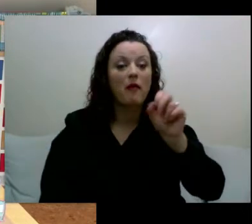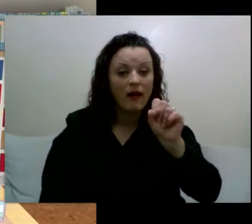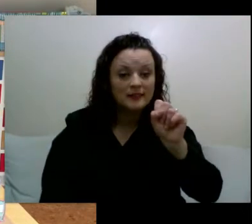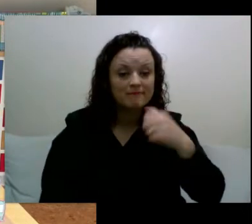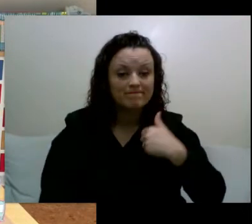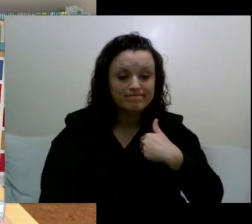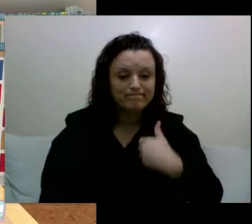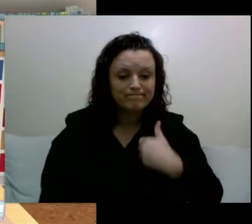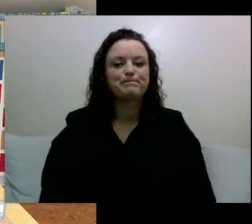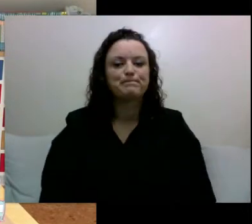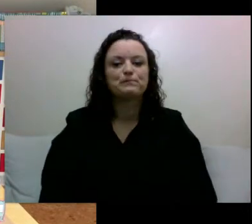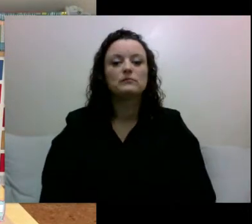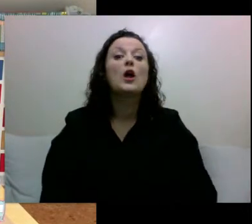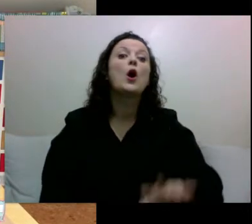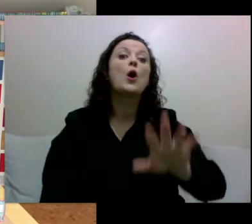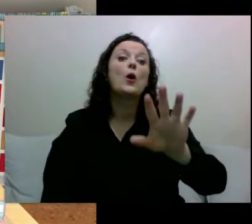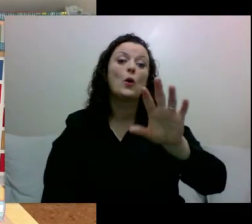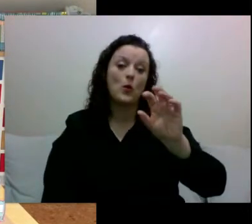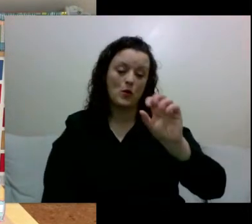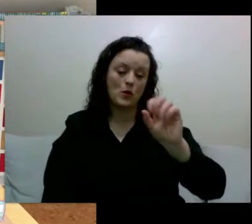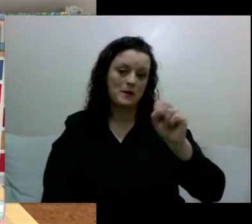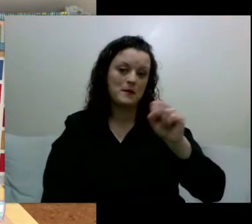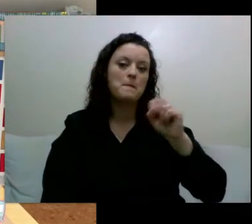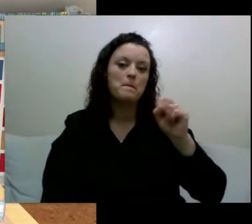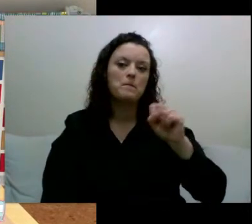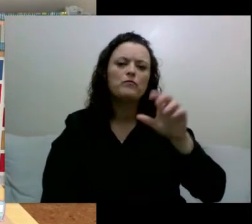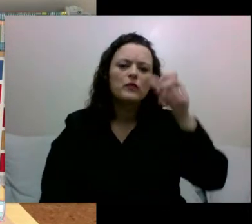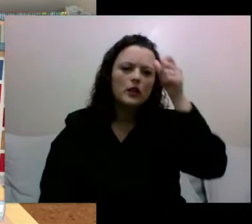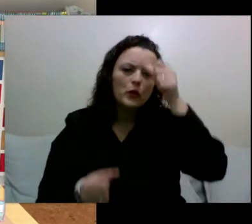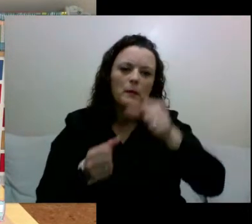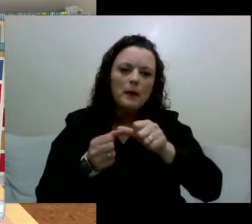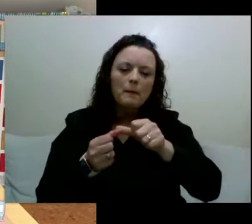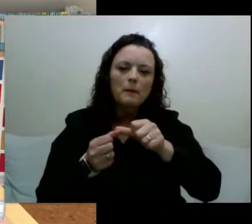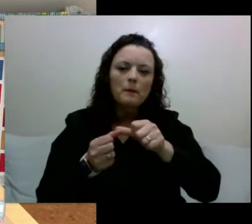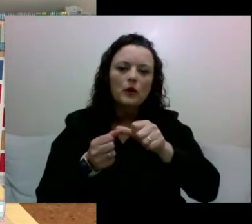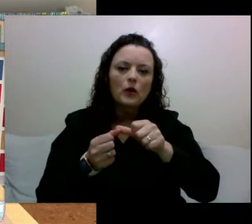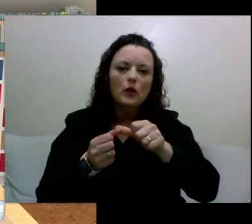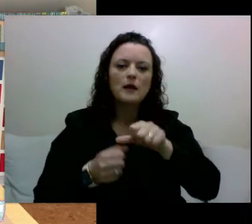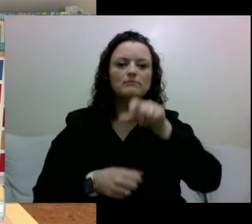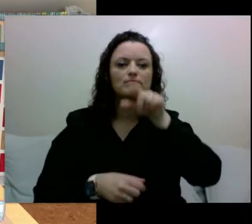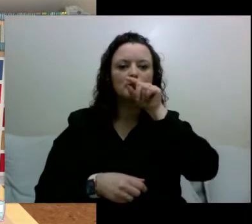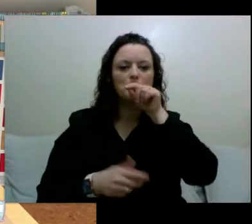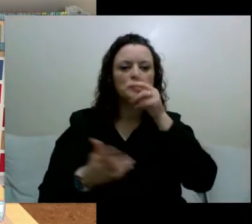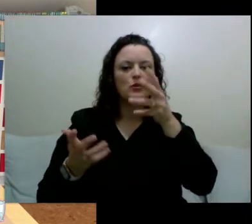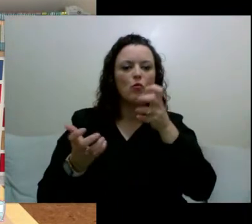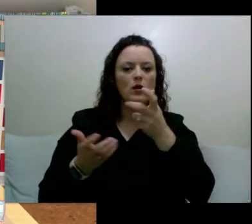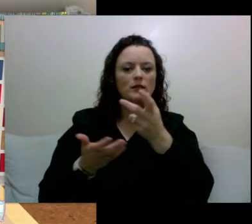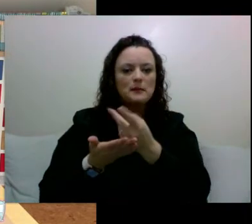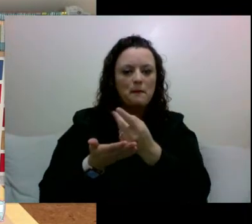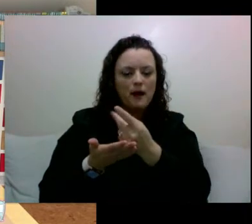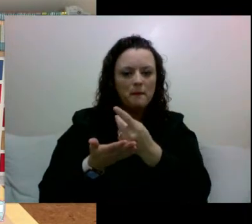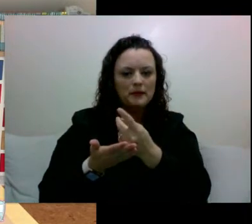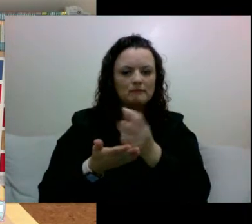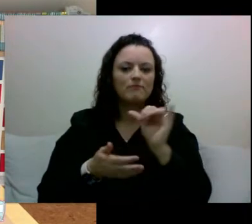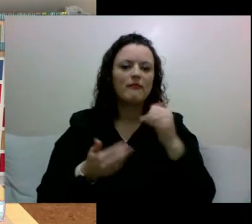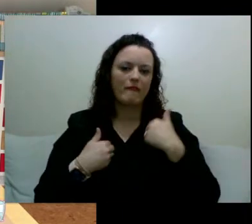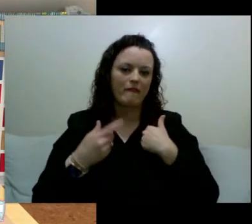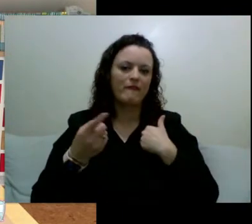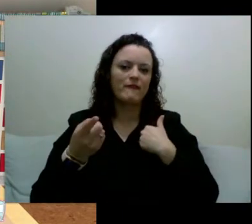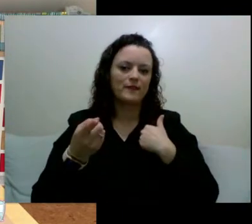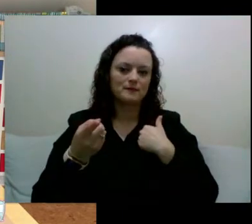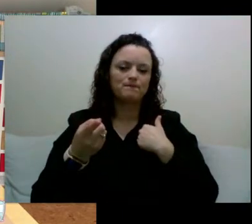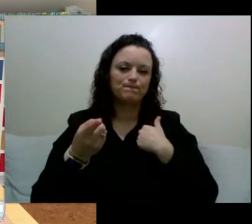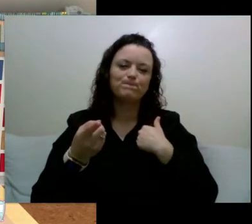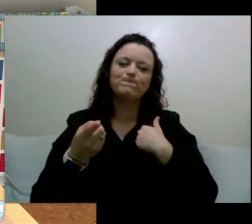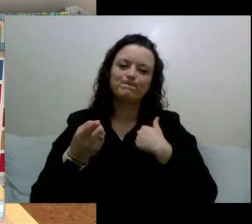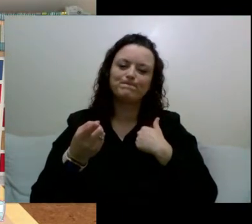Bus. Oh, yes. And if you remember from the Pigeon Who Wants a Puppy, there was also this. And I know what you're